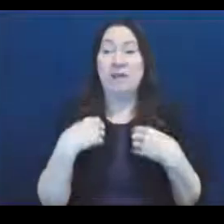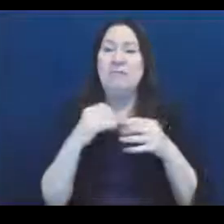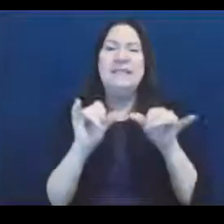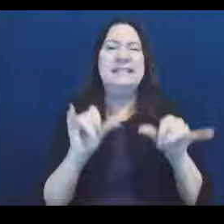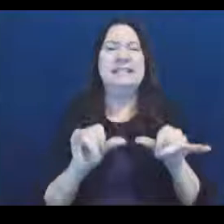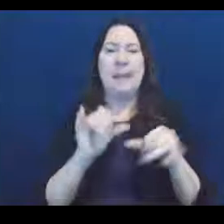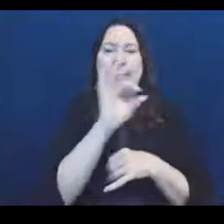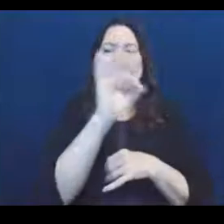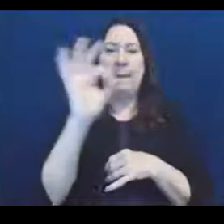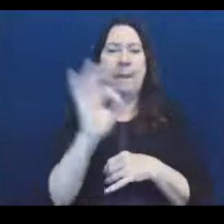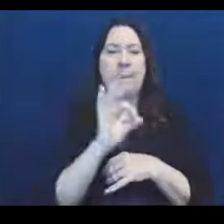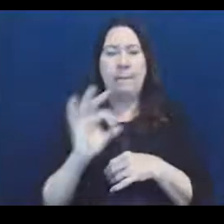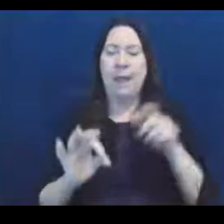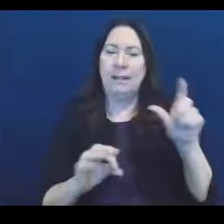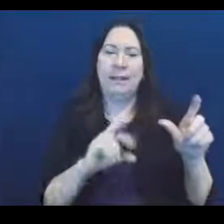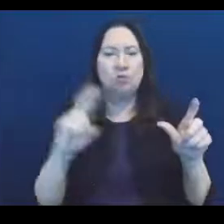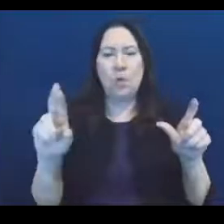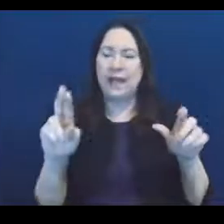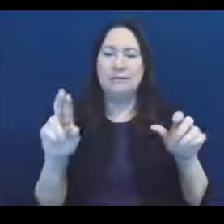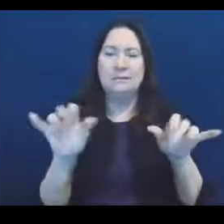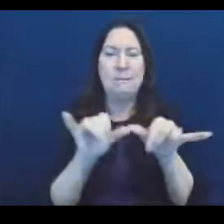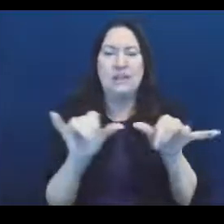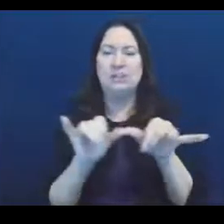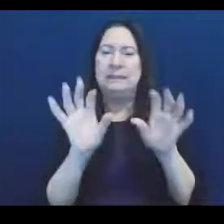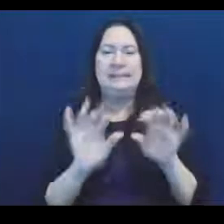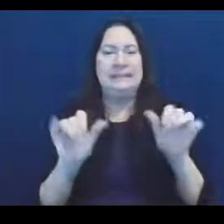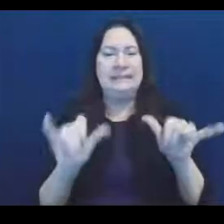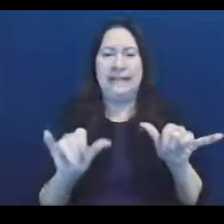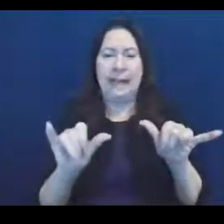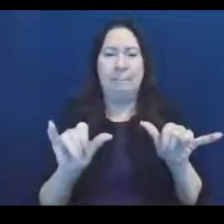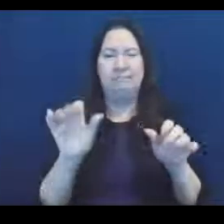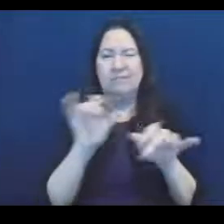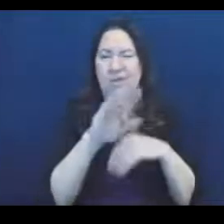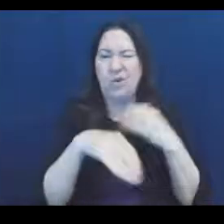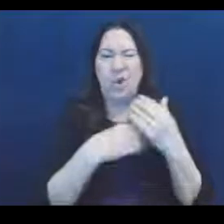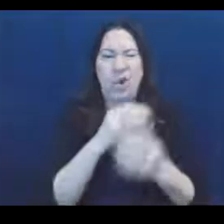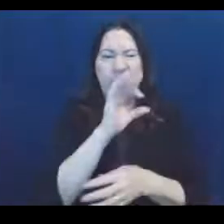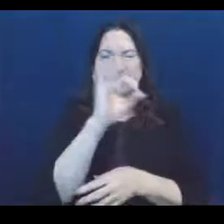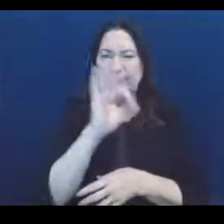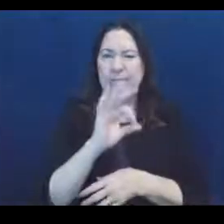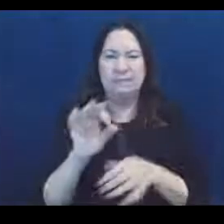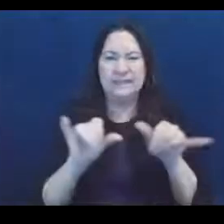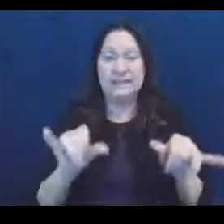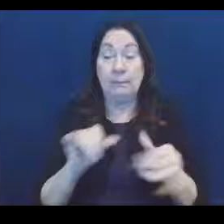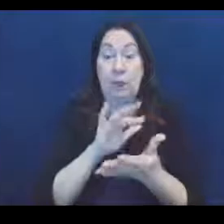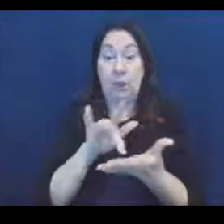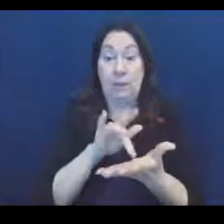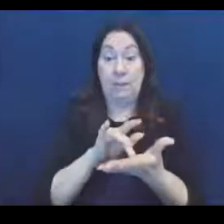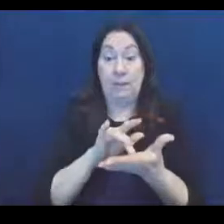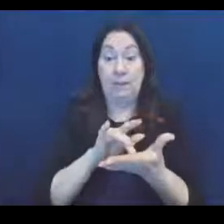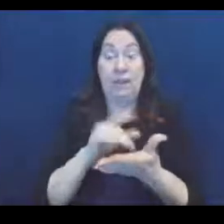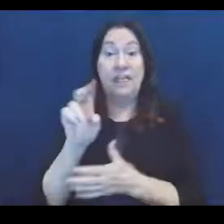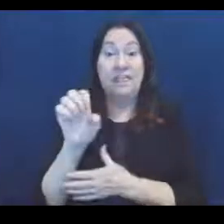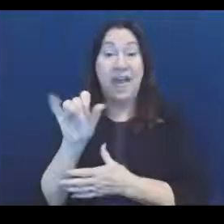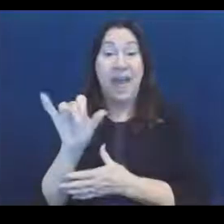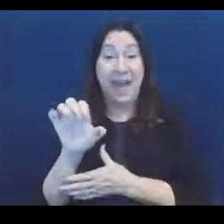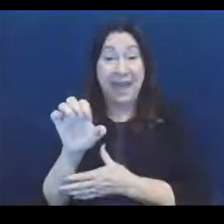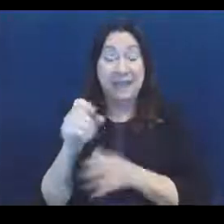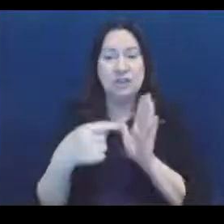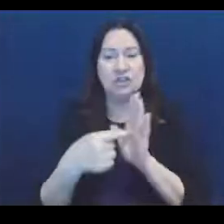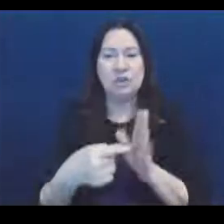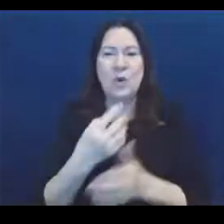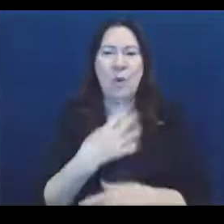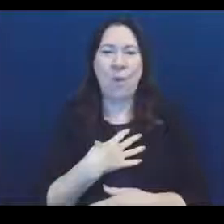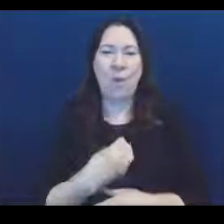on the left to right axis as they do on an up and down axis. Whatever's in the eye of the storm here is showing up as white, which means